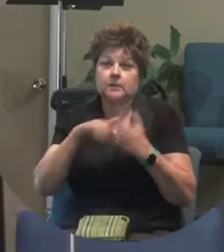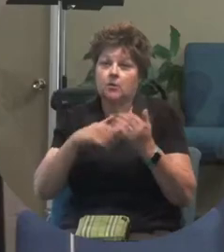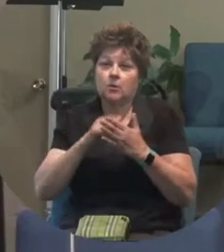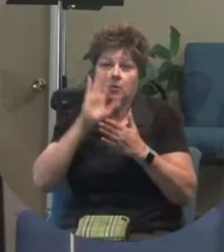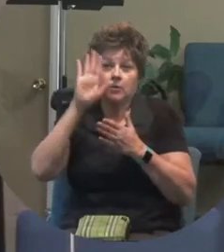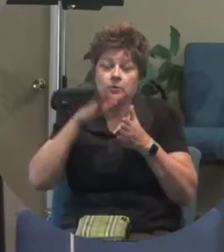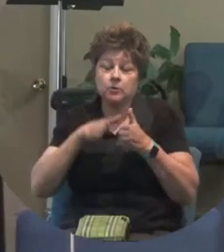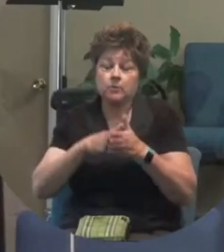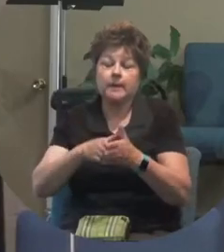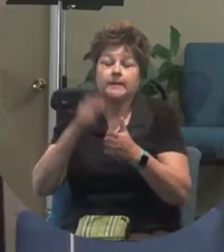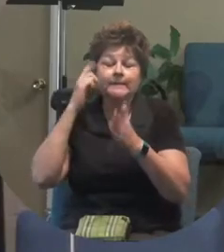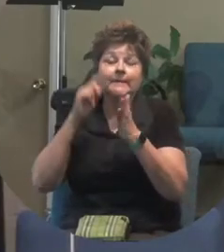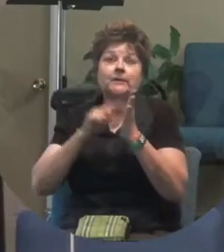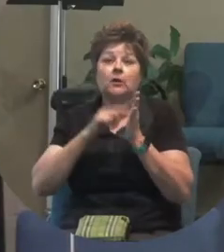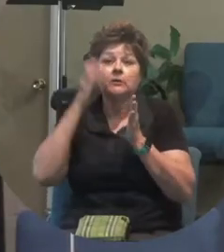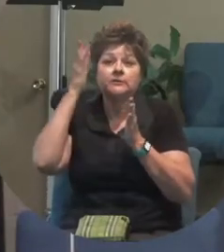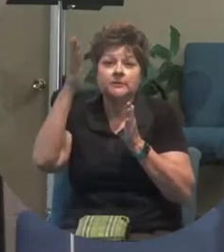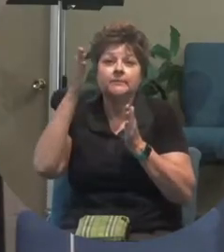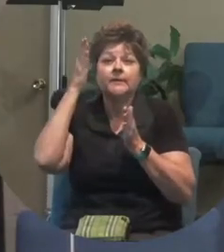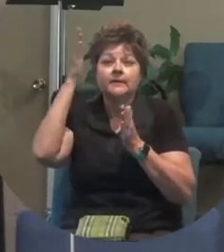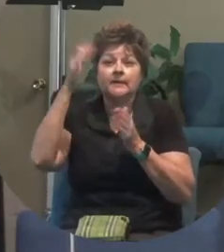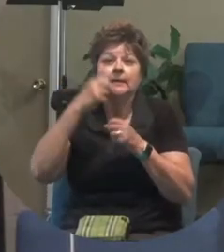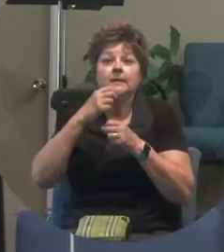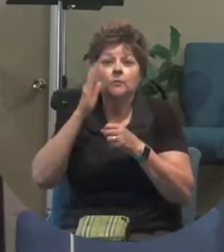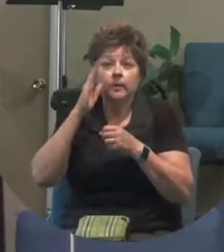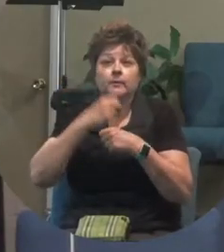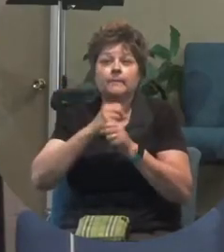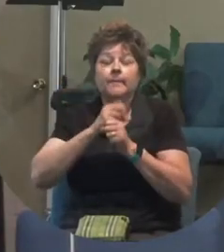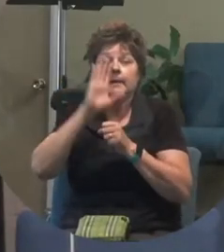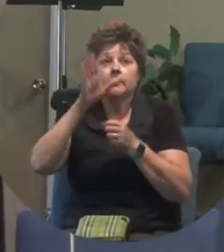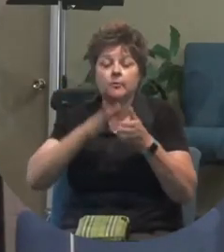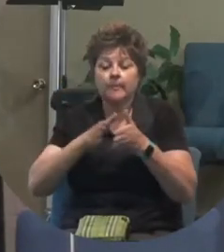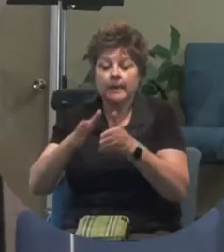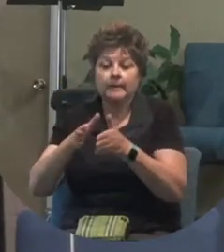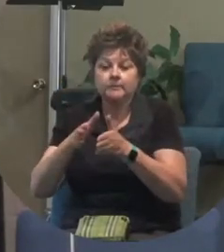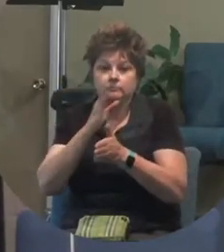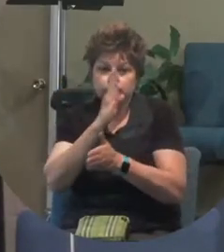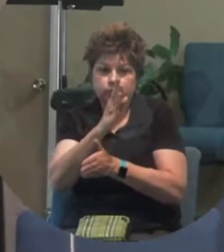ways, acknowledge him, and he will make your paths straight.